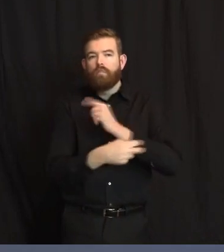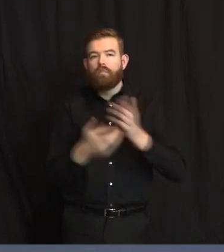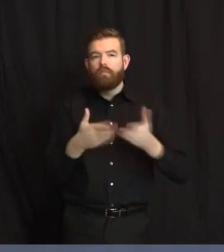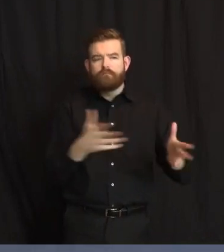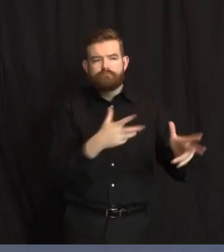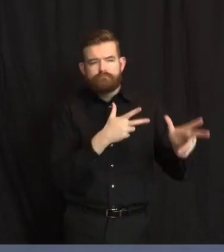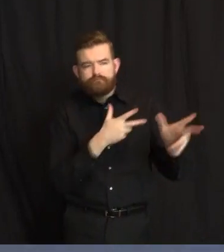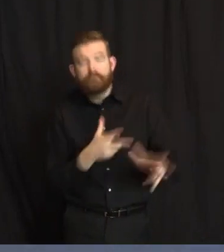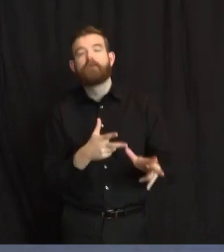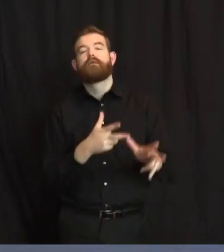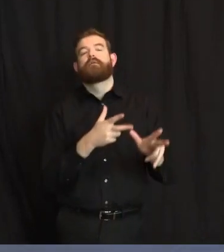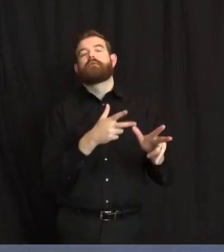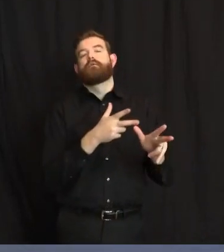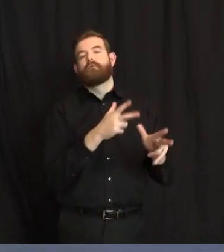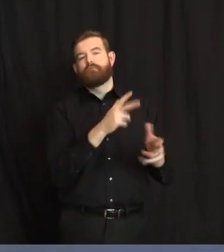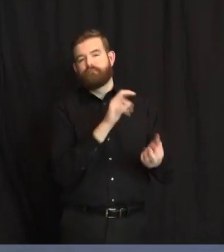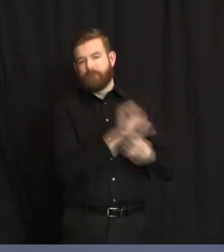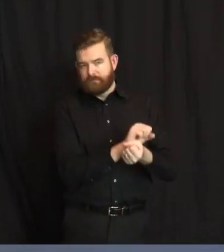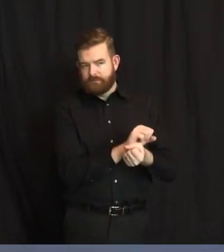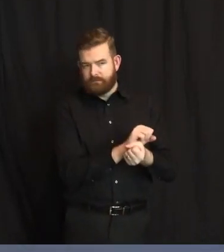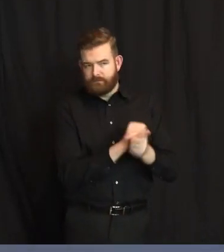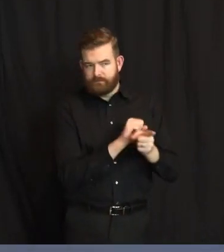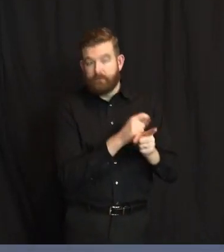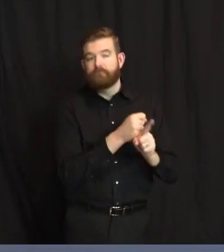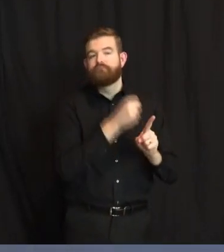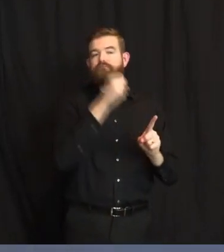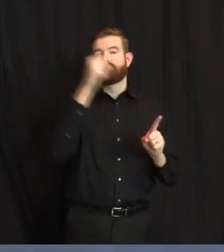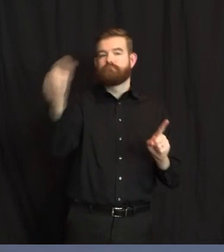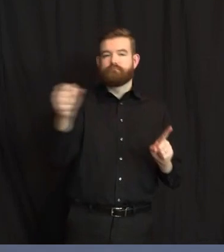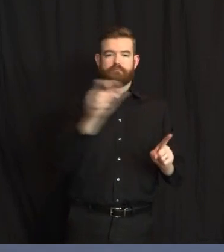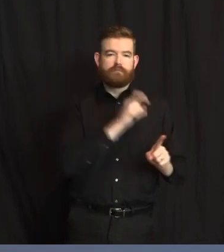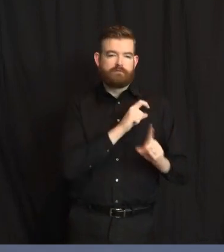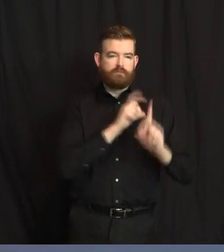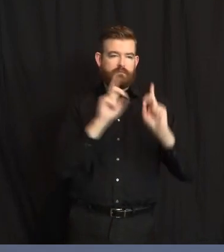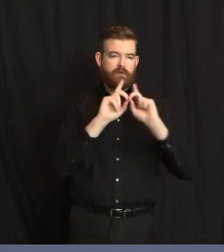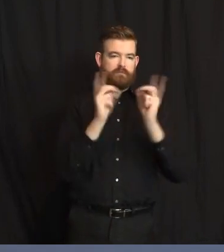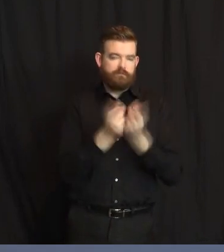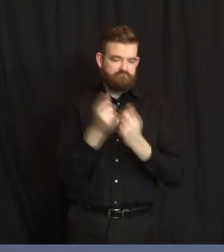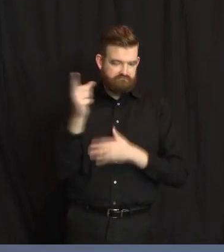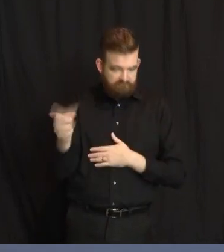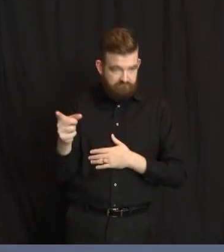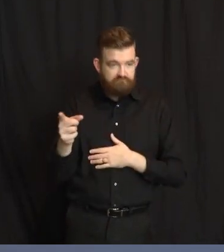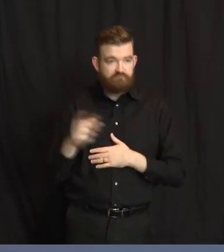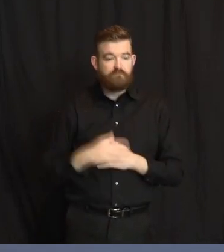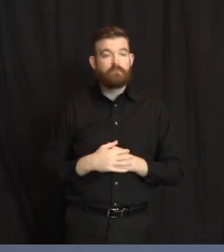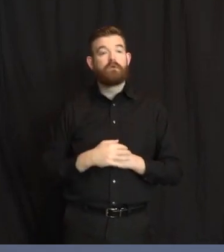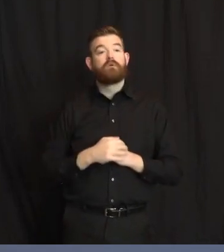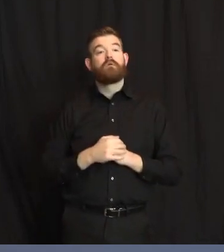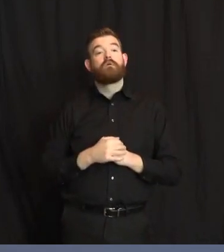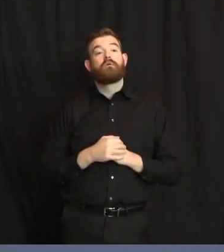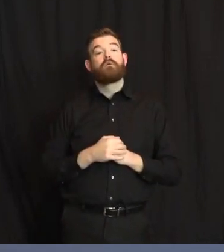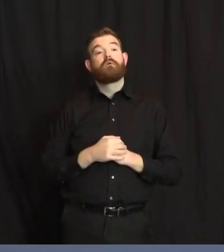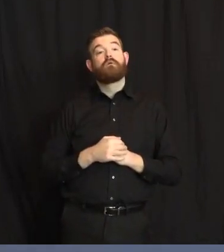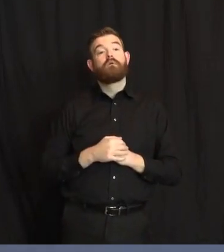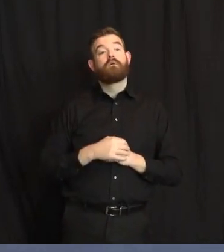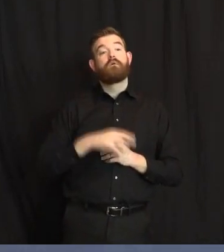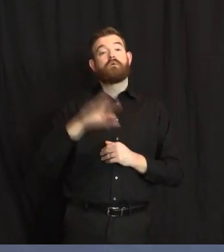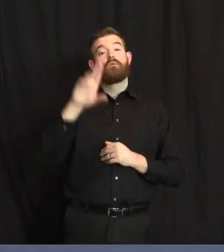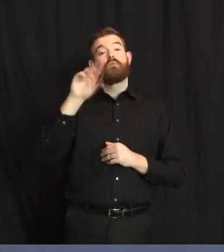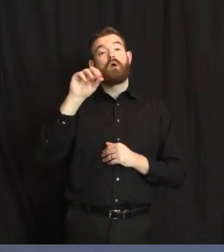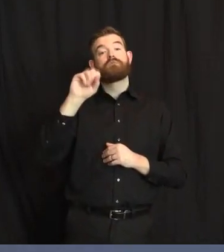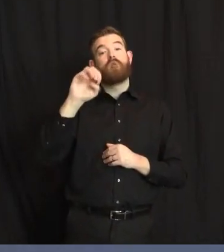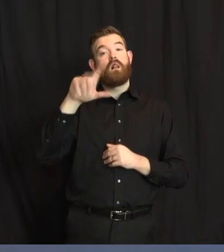where that burglary allegedly took place. In Roselle, police were called to a supermarket